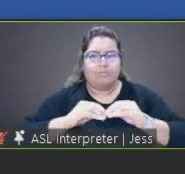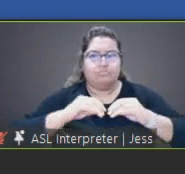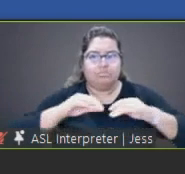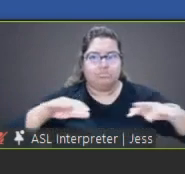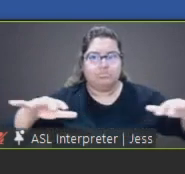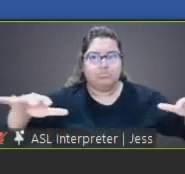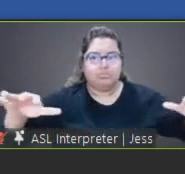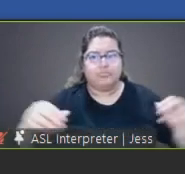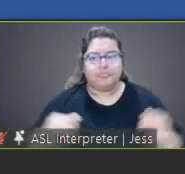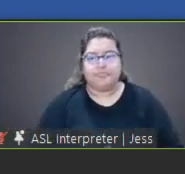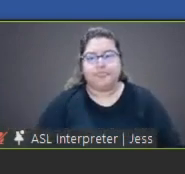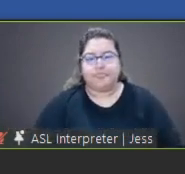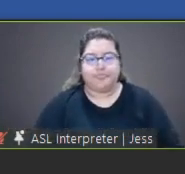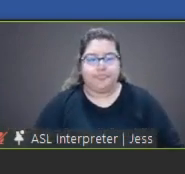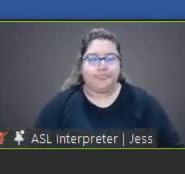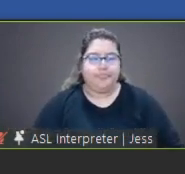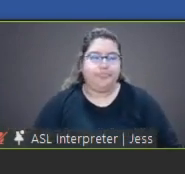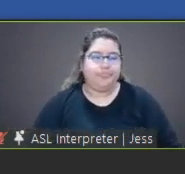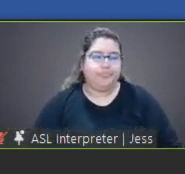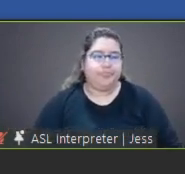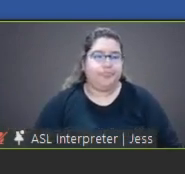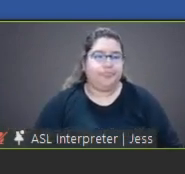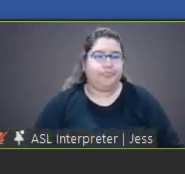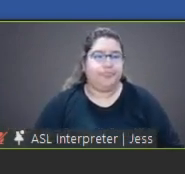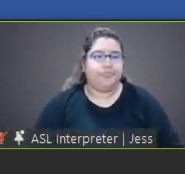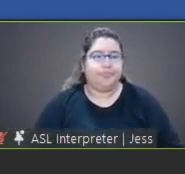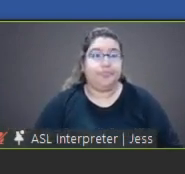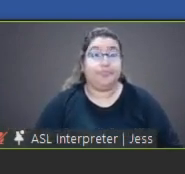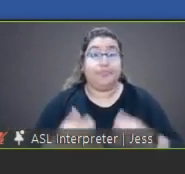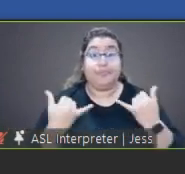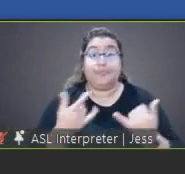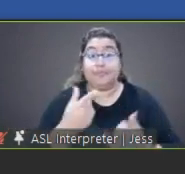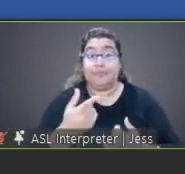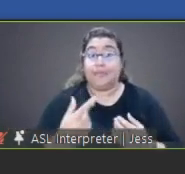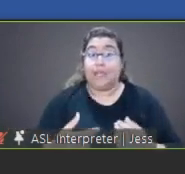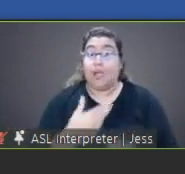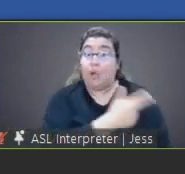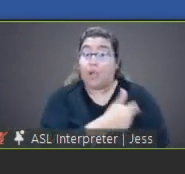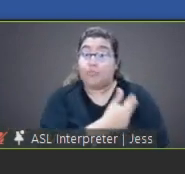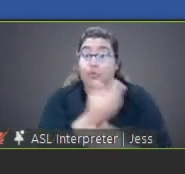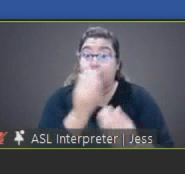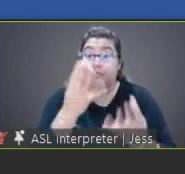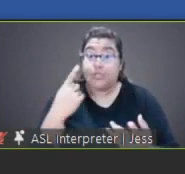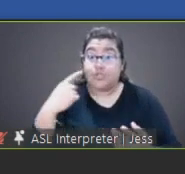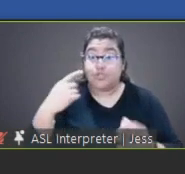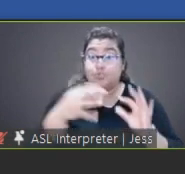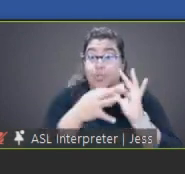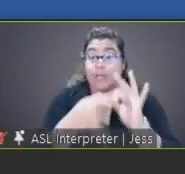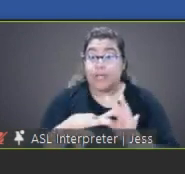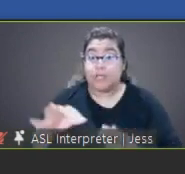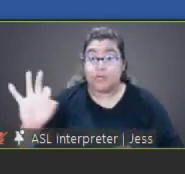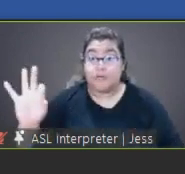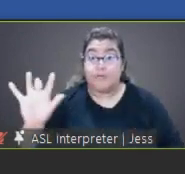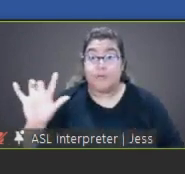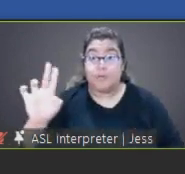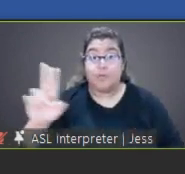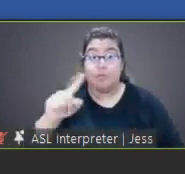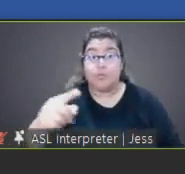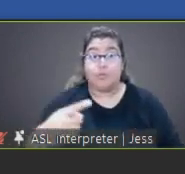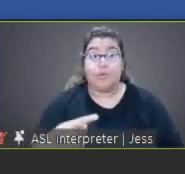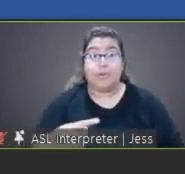please. And then turning to hospitalization data for influenza, if you look at the red line here, that shows you